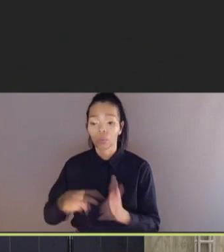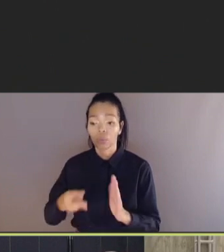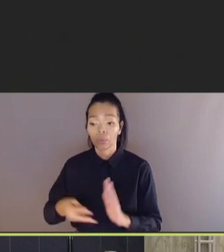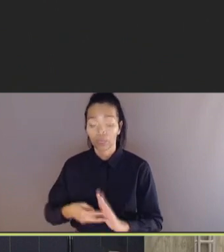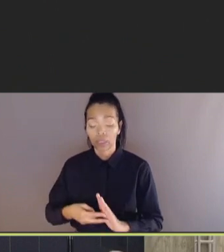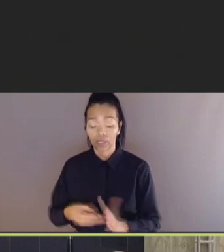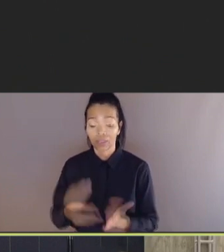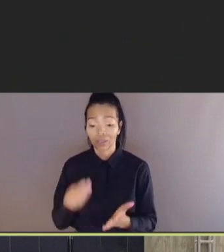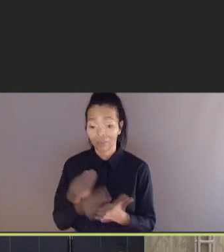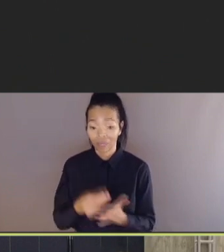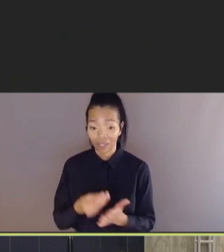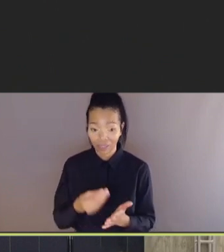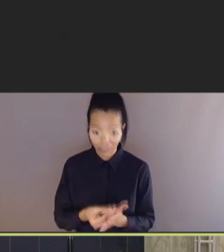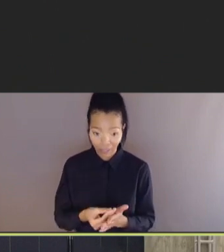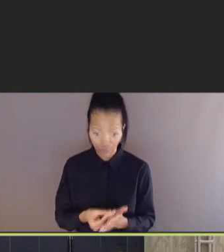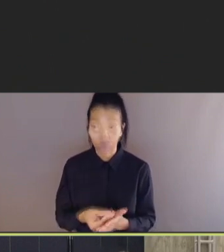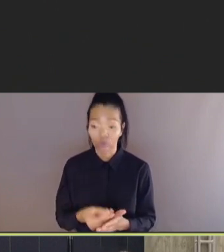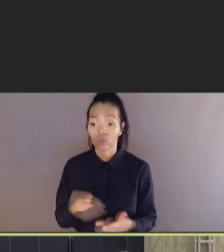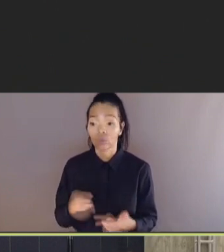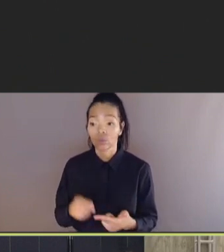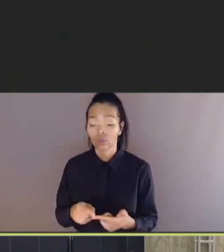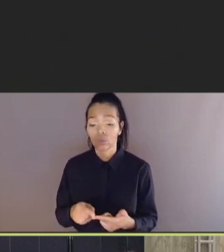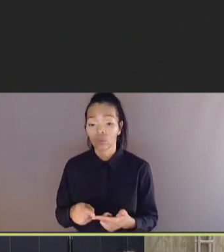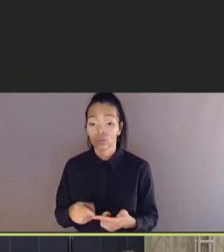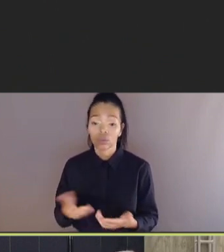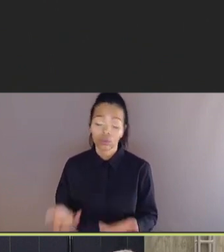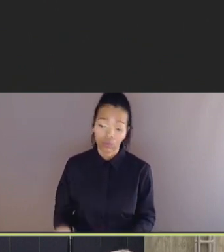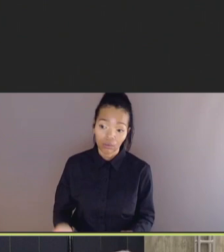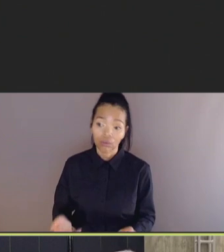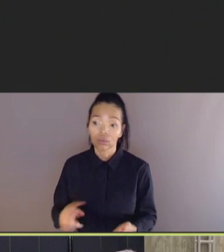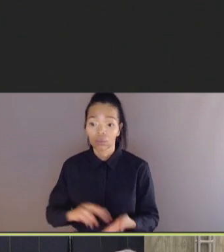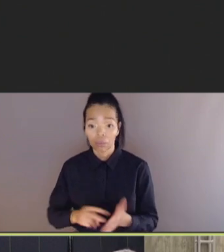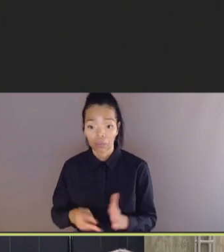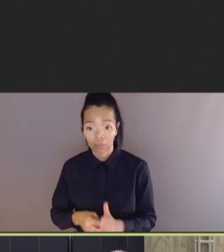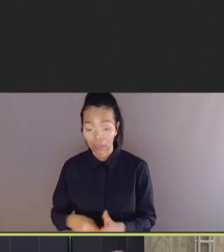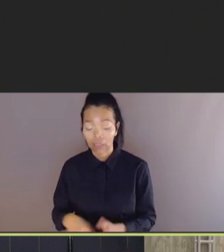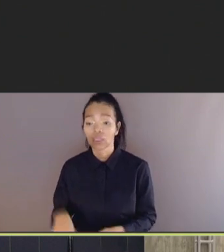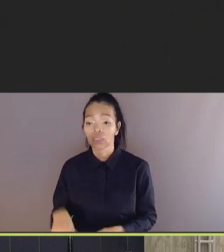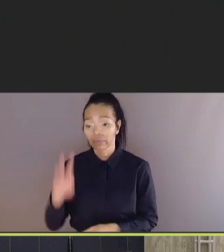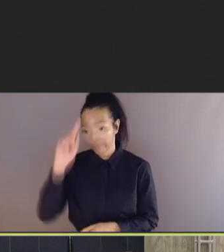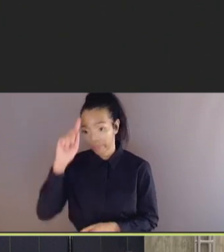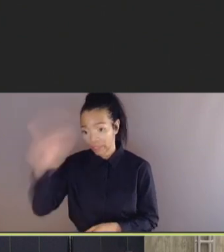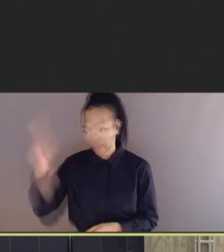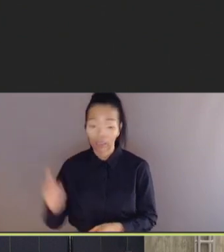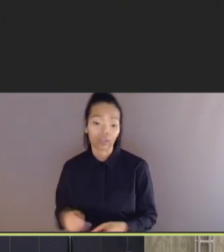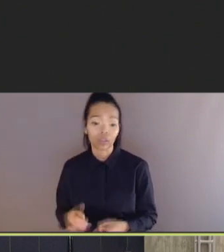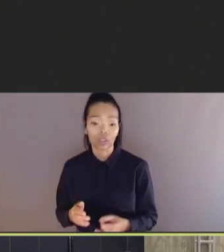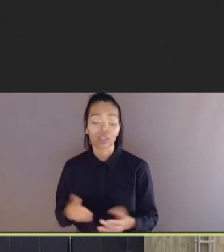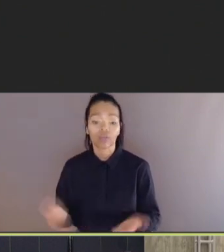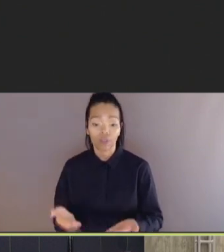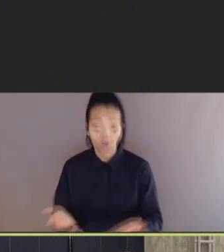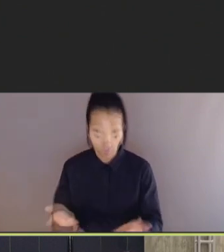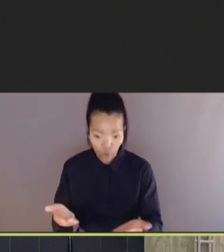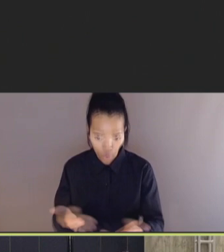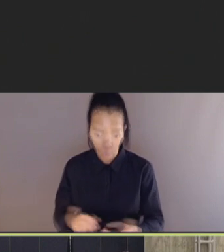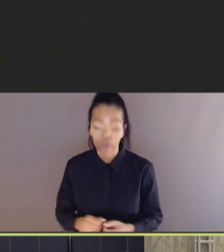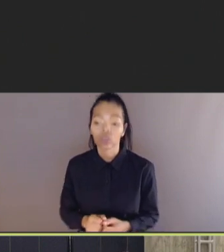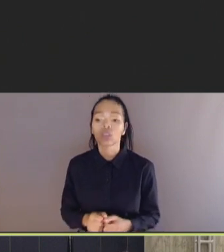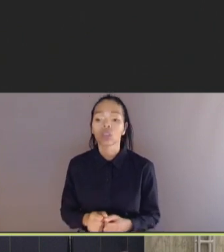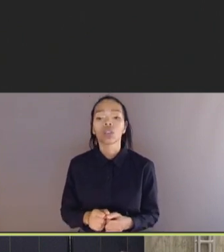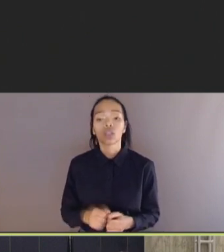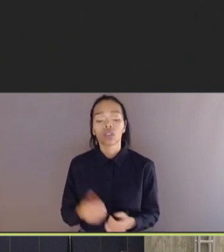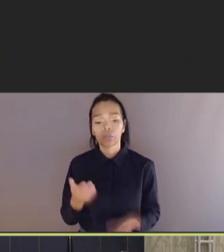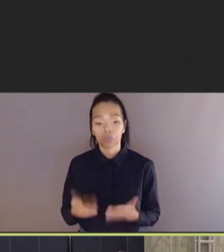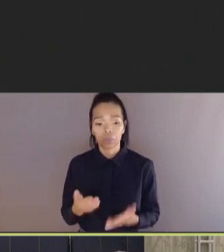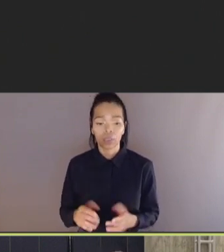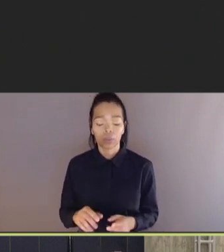Does it mean, I think there are all kinds of different pieces there. And it may come down to how